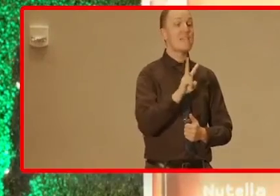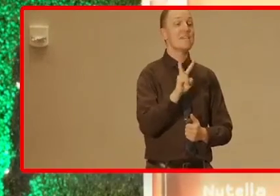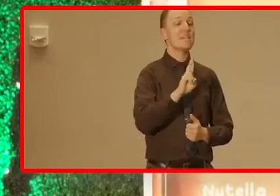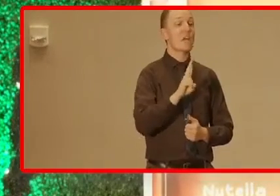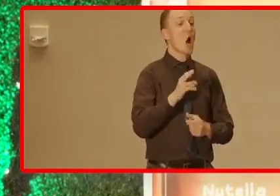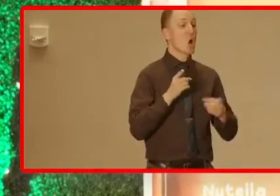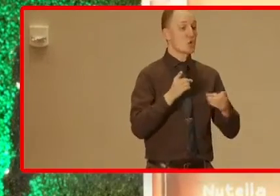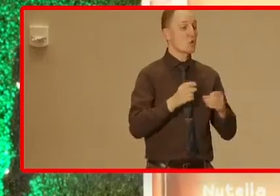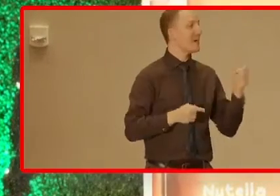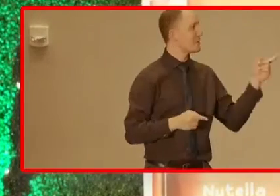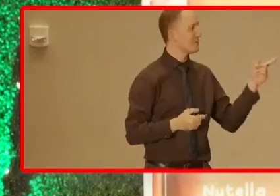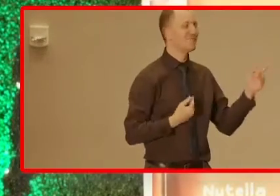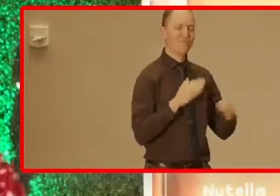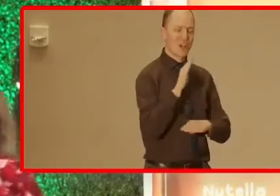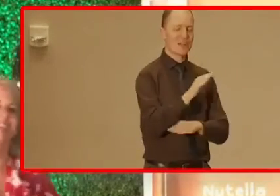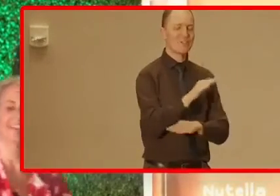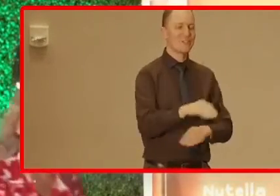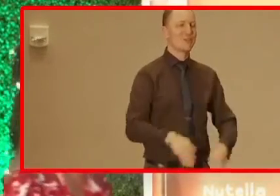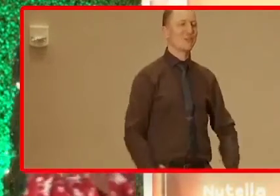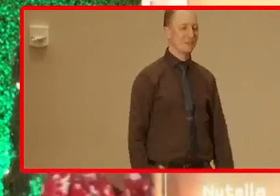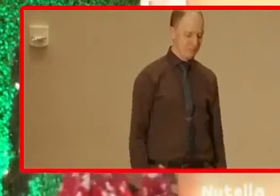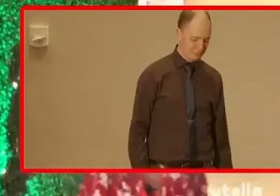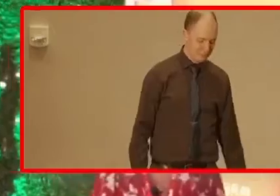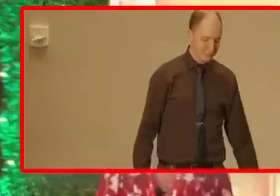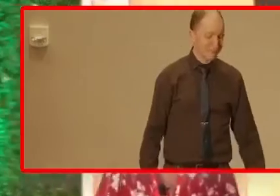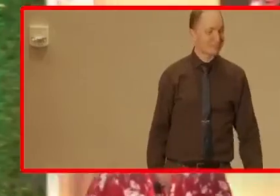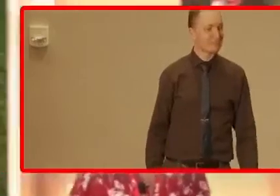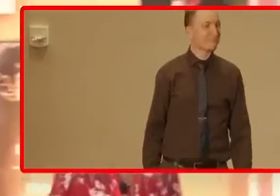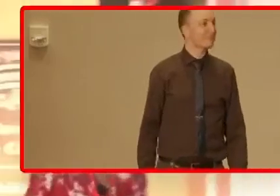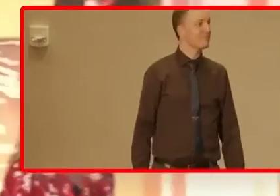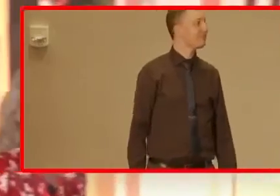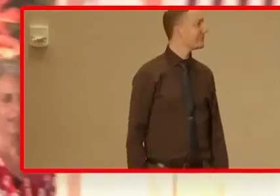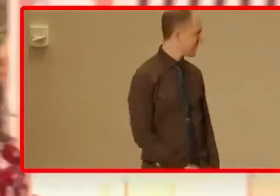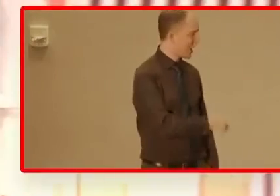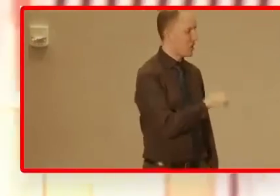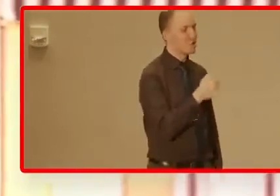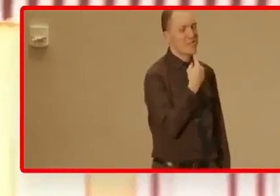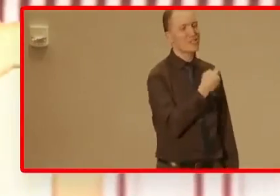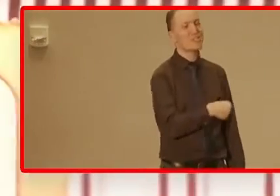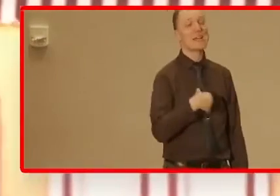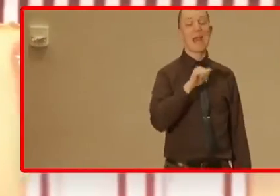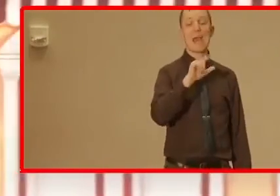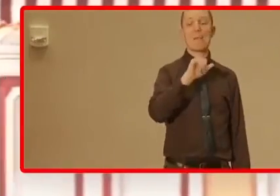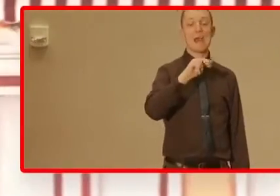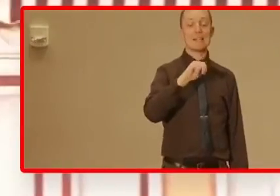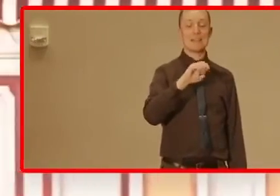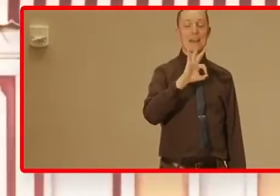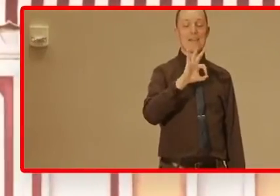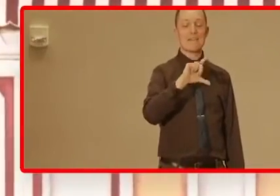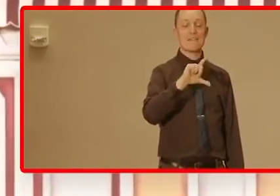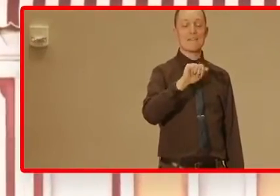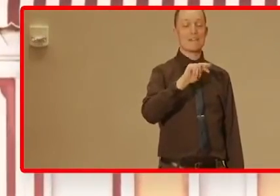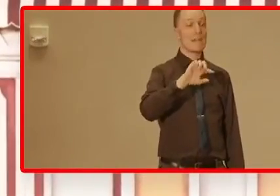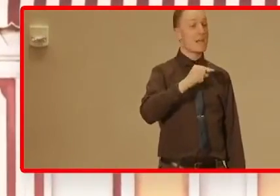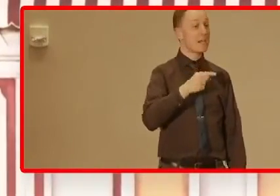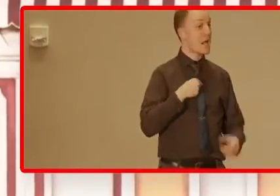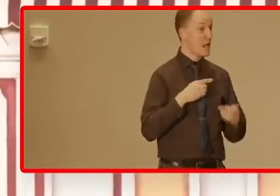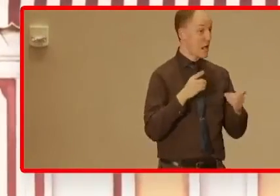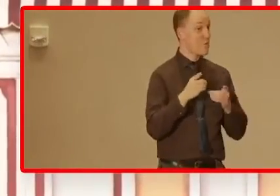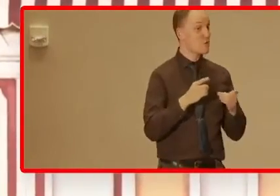Good afternoon. As Sarah said, I'm Allison Flanagan. I'm the Director of the Division of Vocational